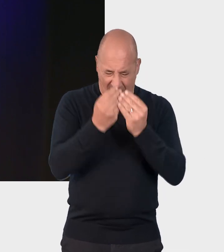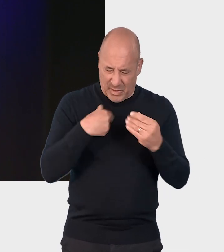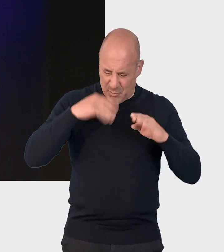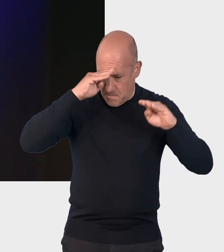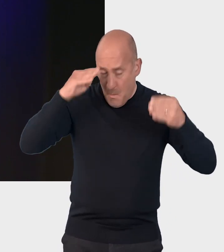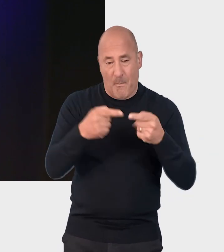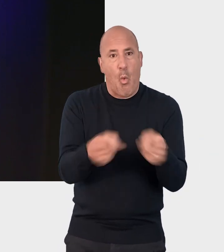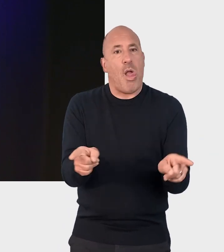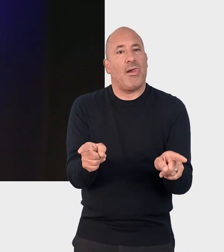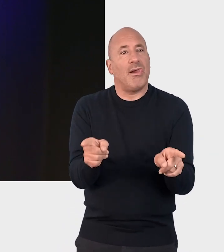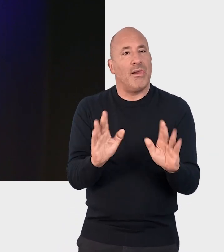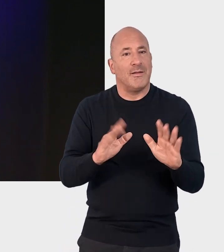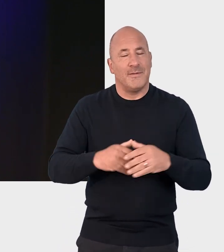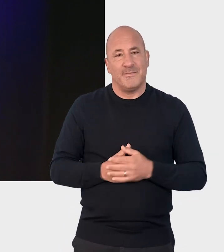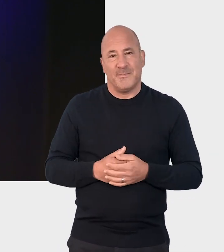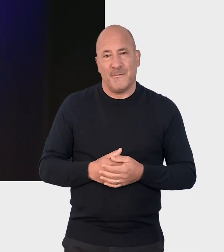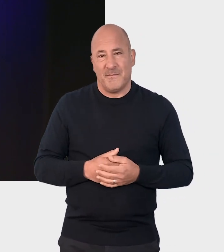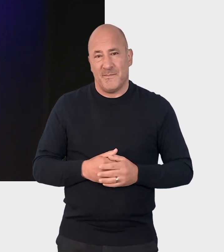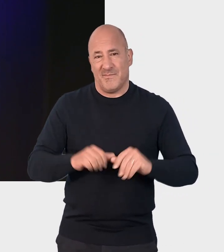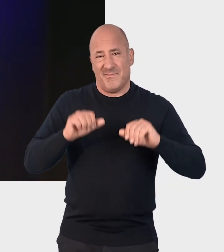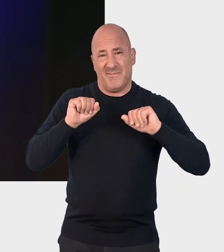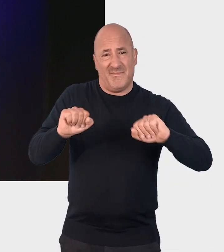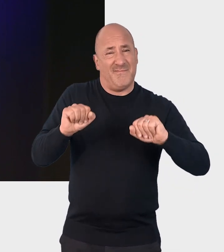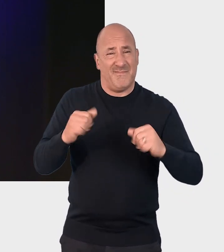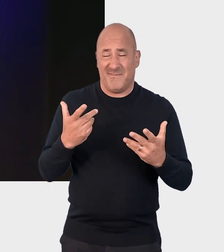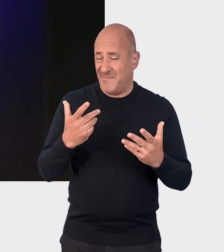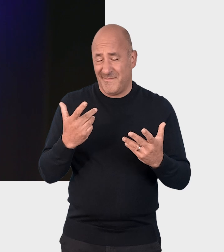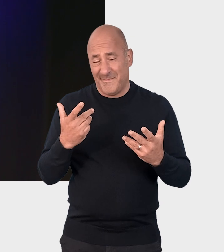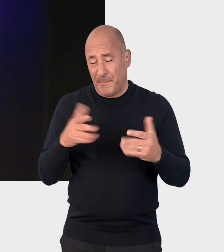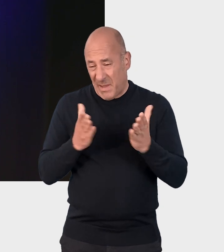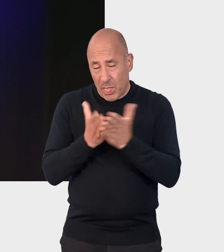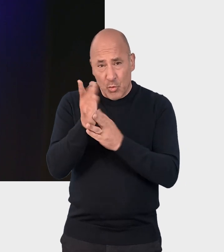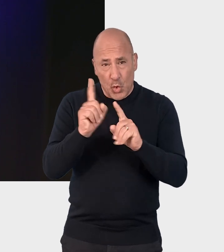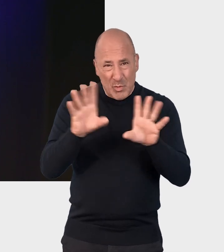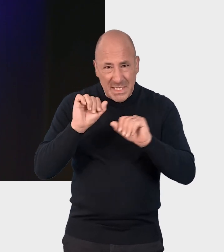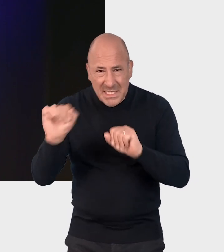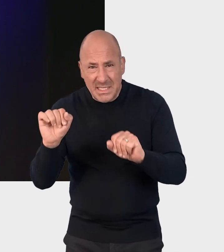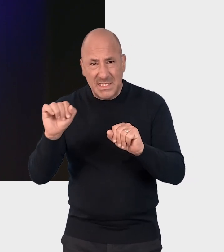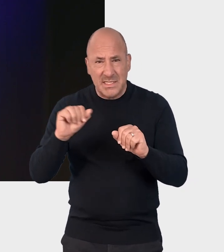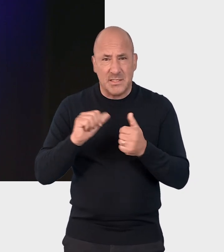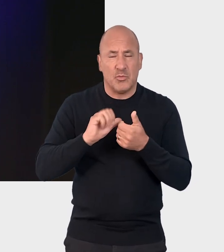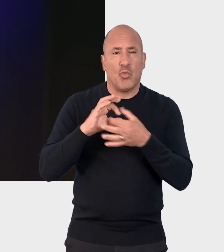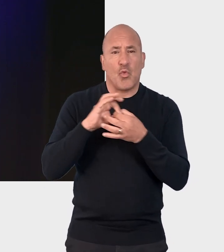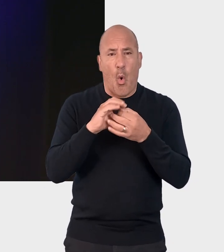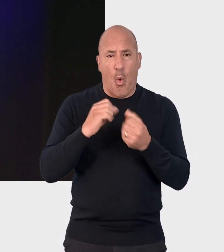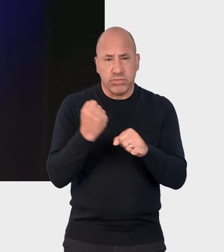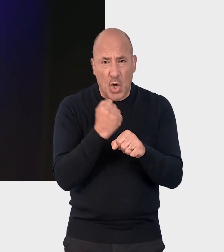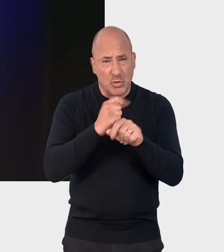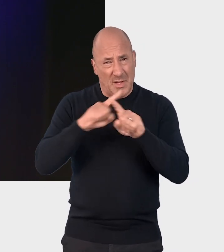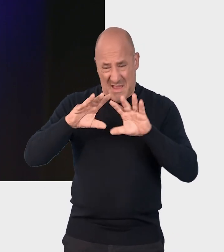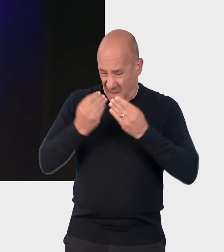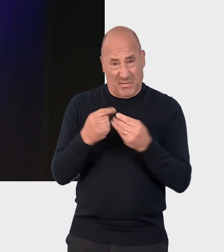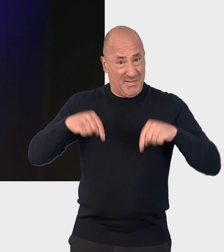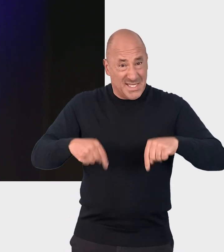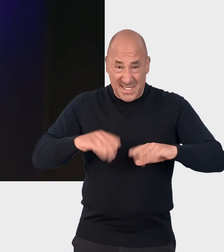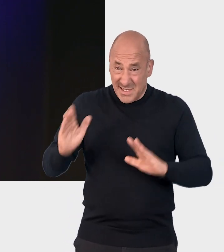social class, is at the heart of everything we do. Lived experience, co-production runs through everything